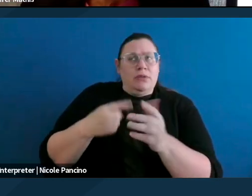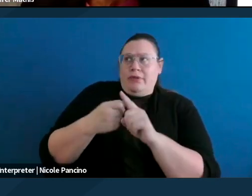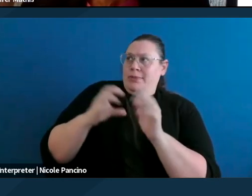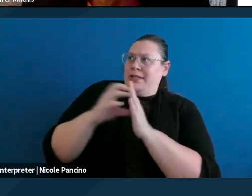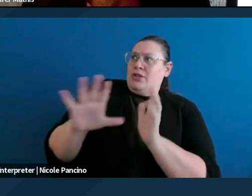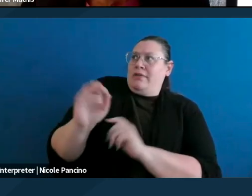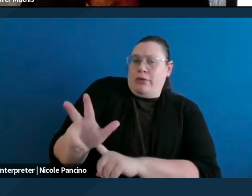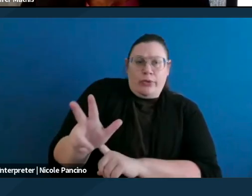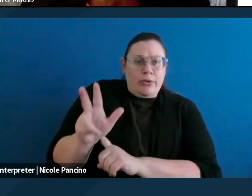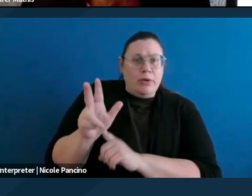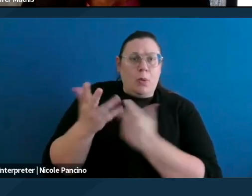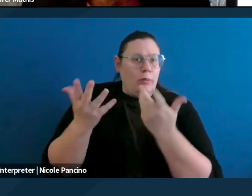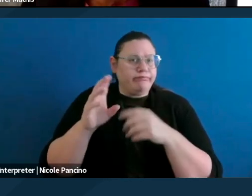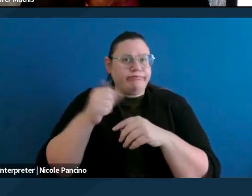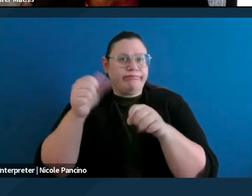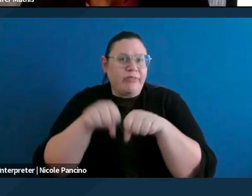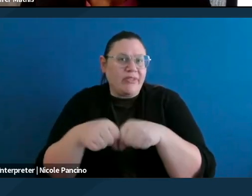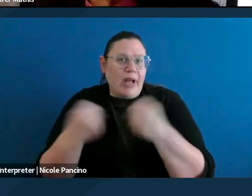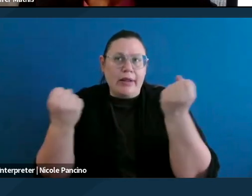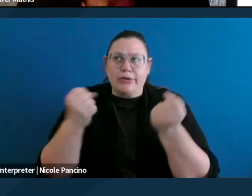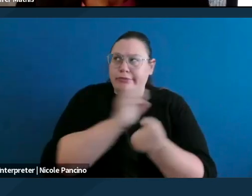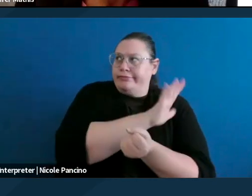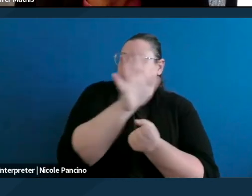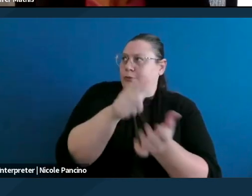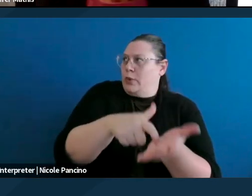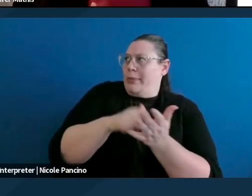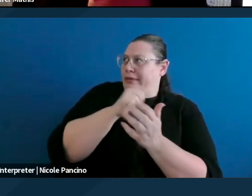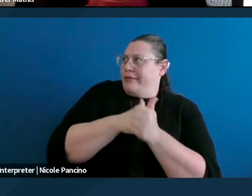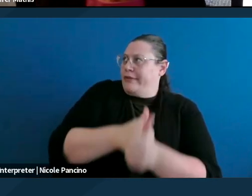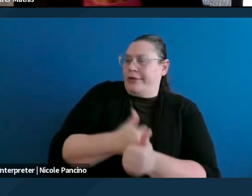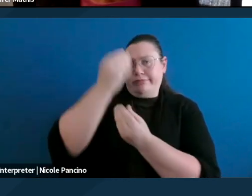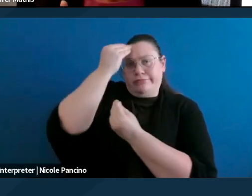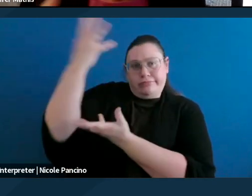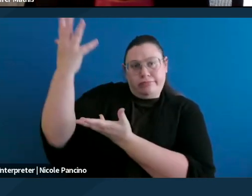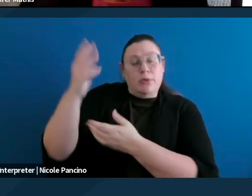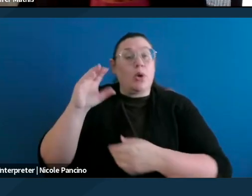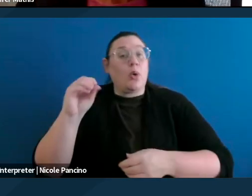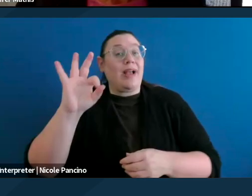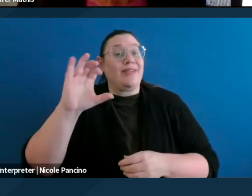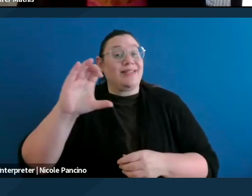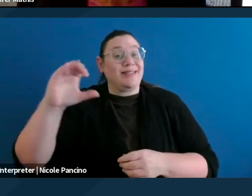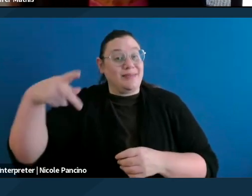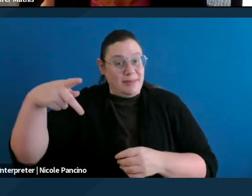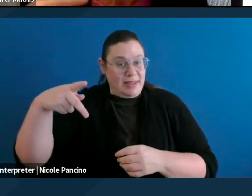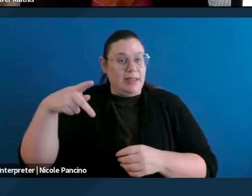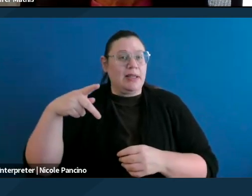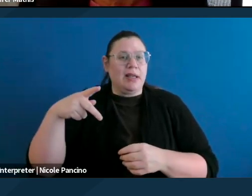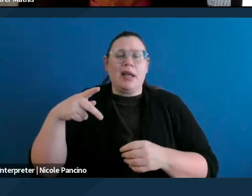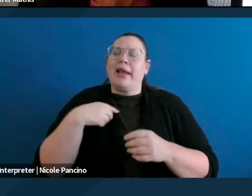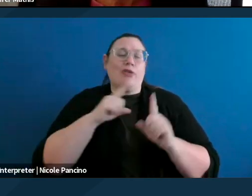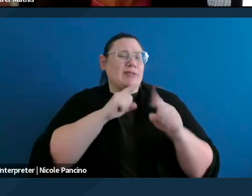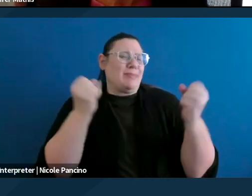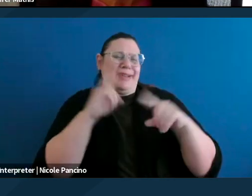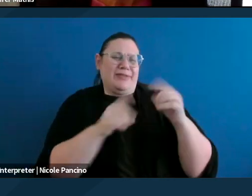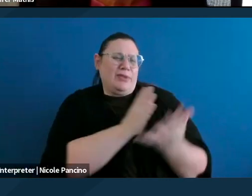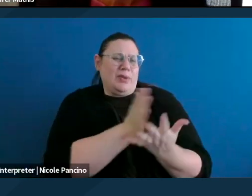or otherwise violations of its requirements. And OFCCP can act in a number of ways,